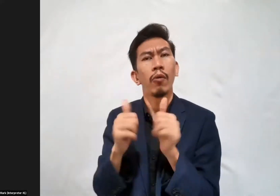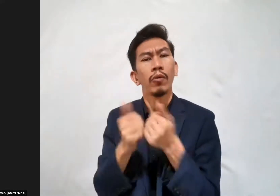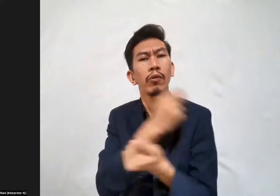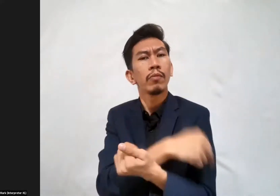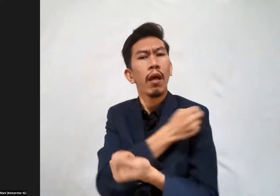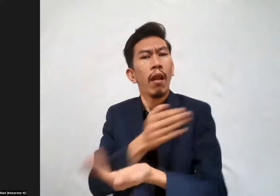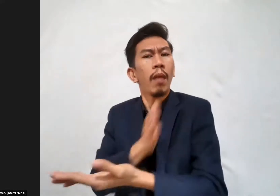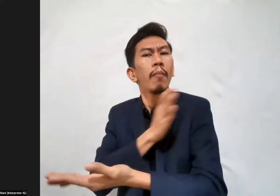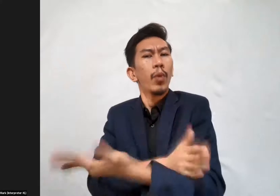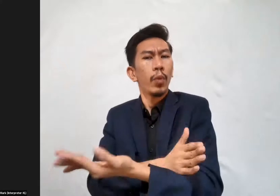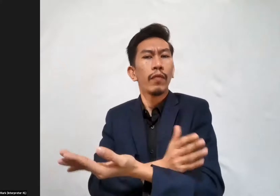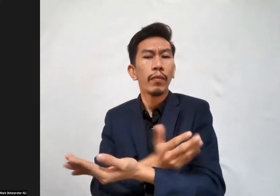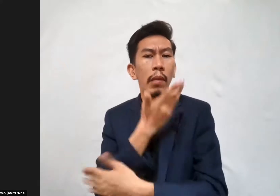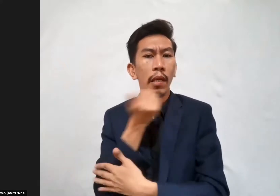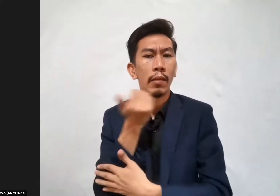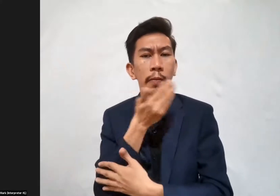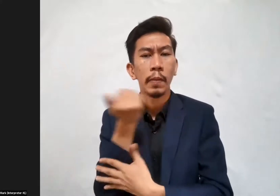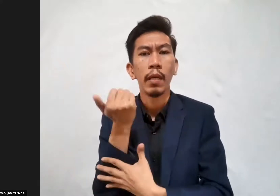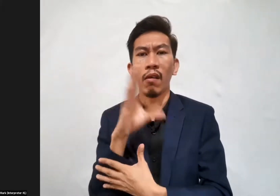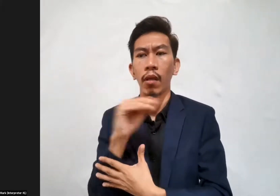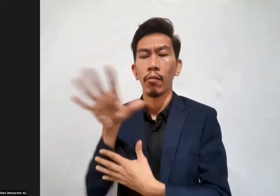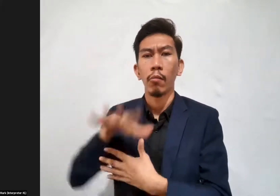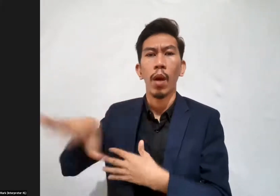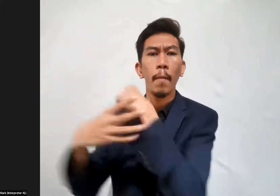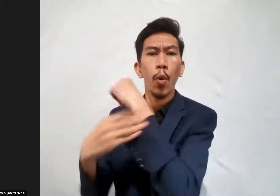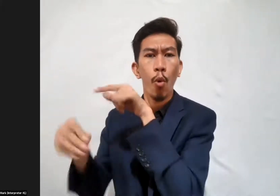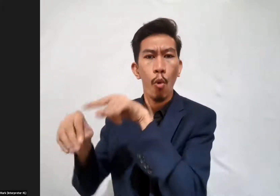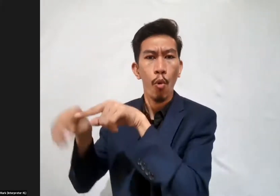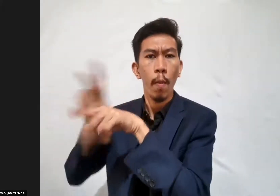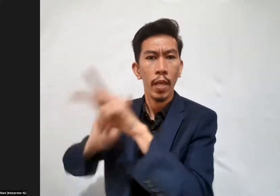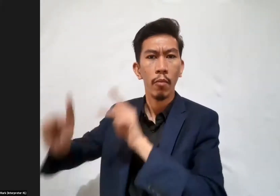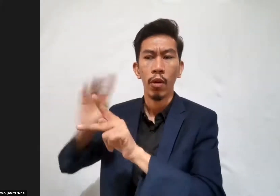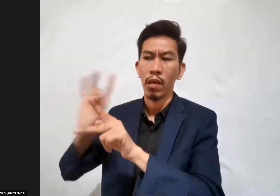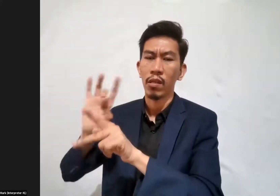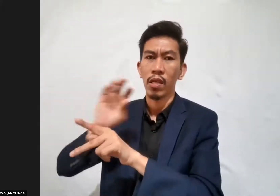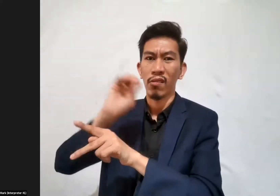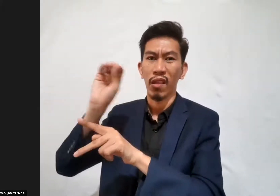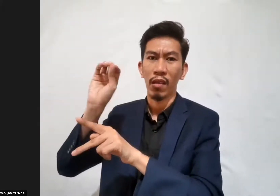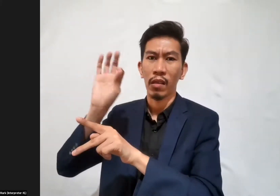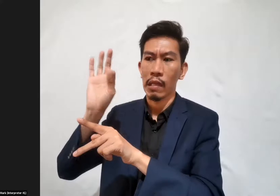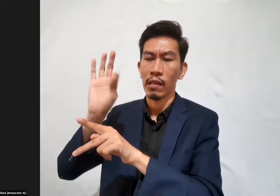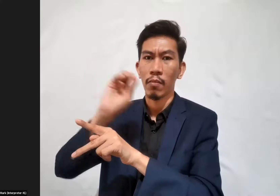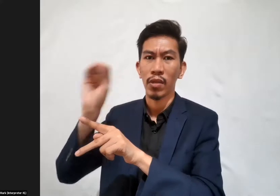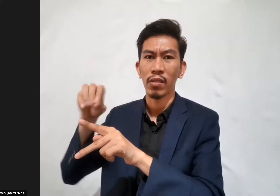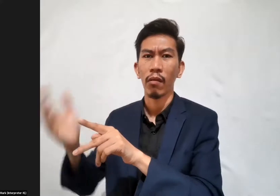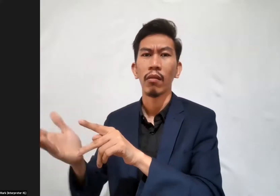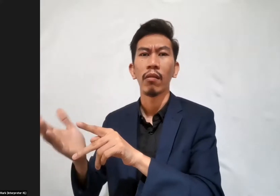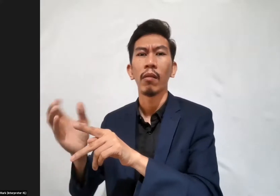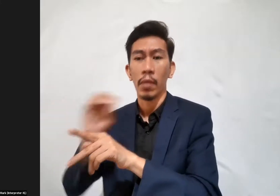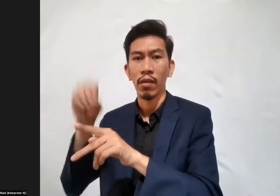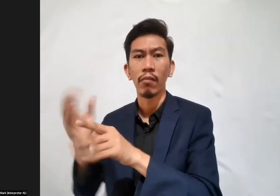better and to assure that poor patients, and 80 to 90% of them go to our government